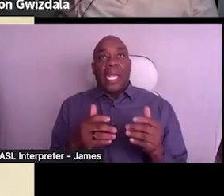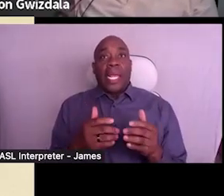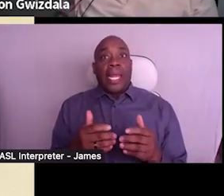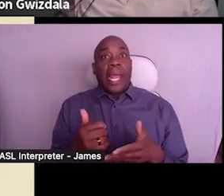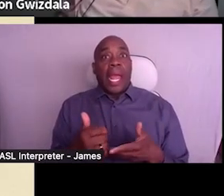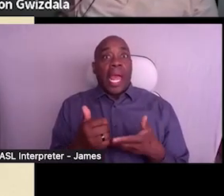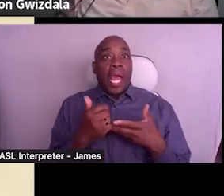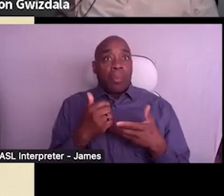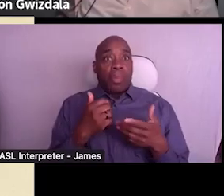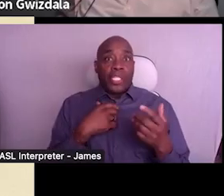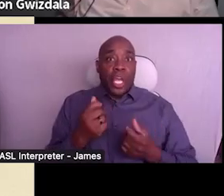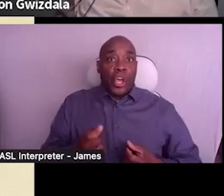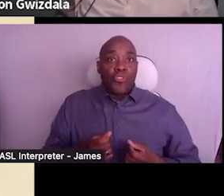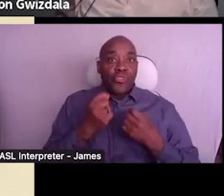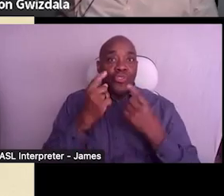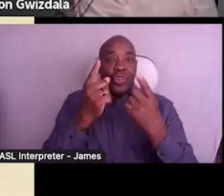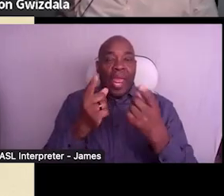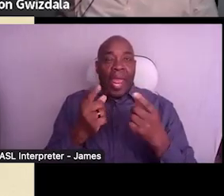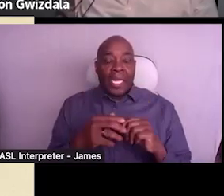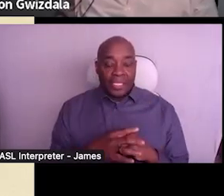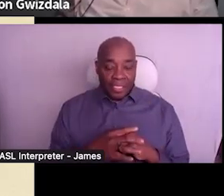understanding of these